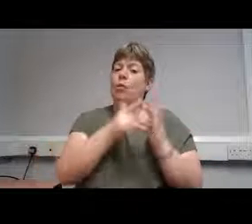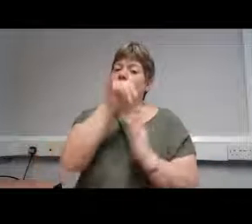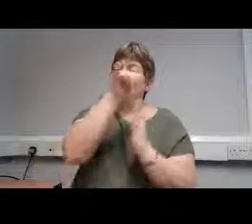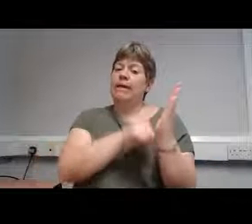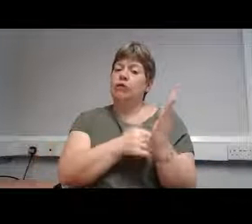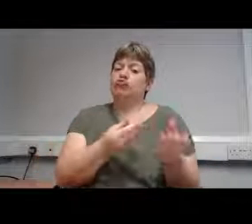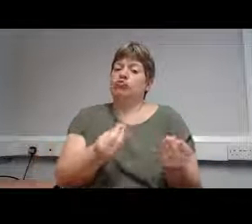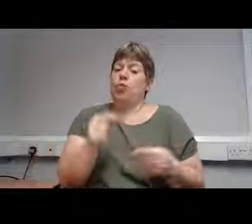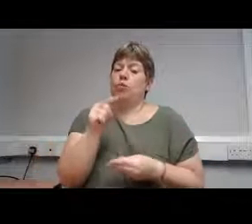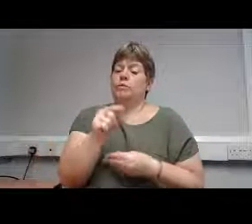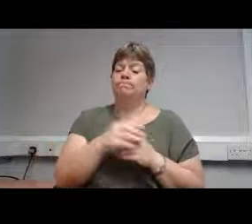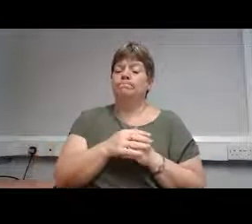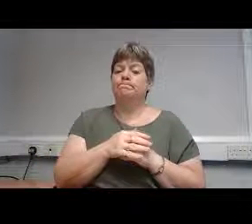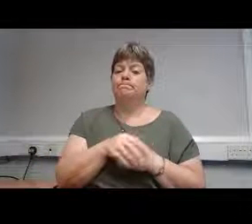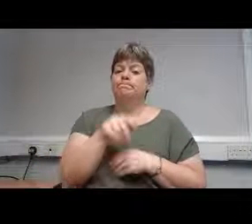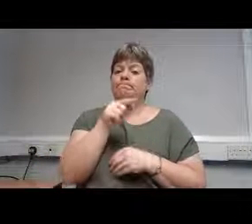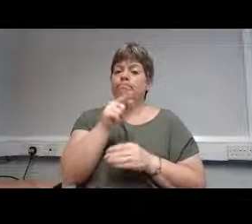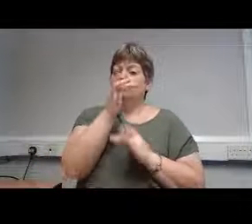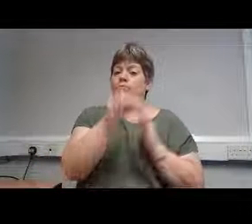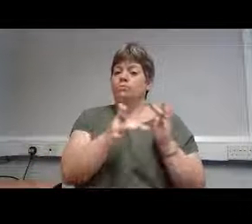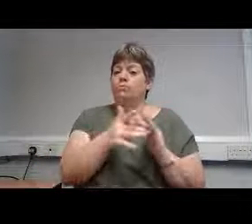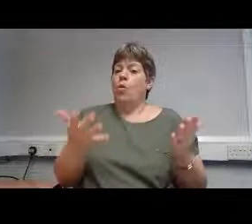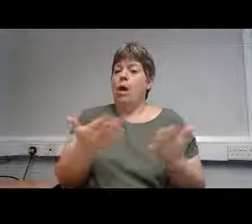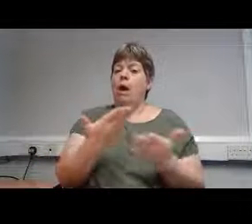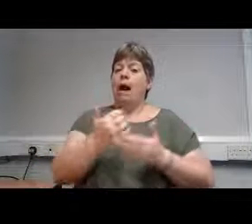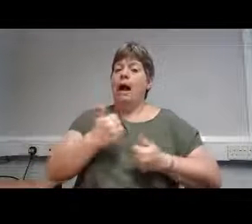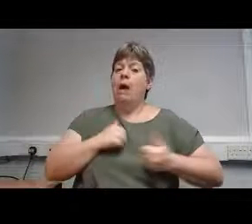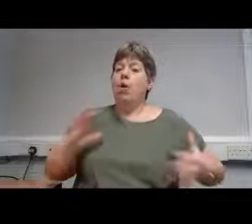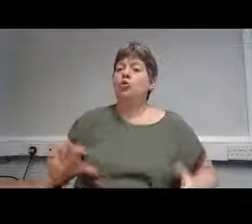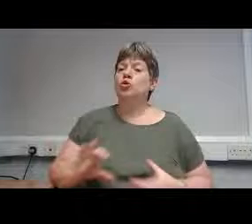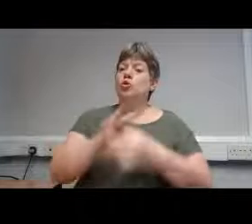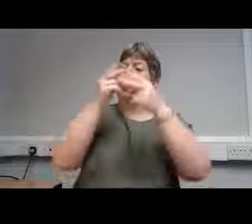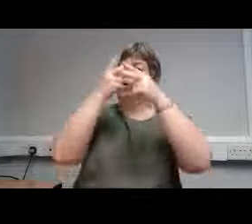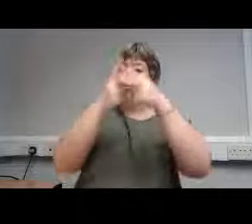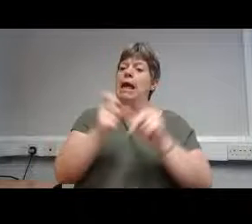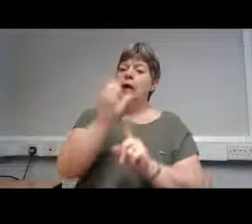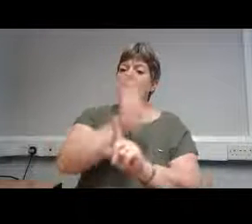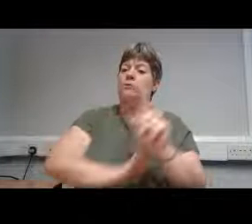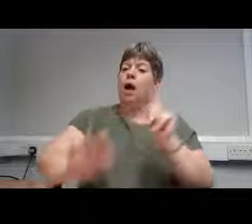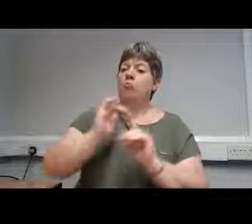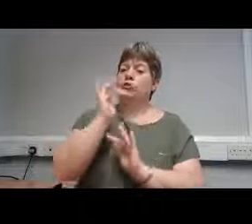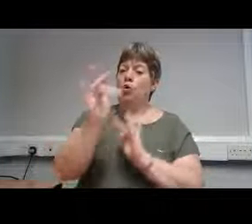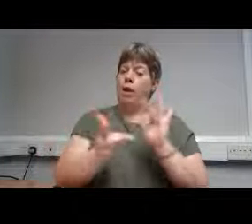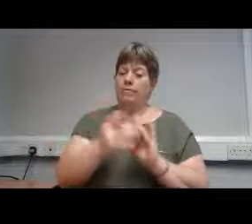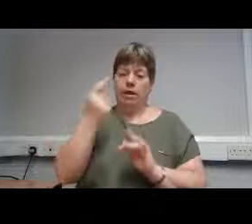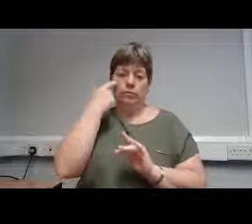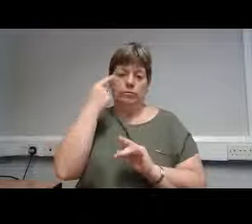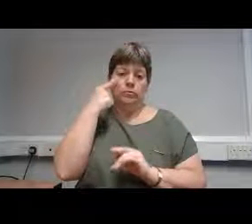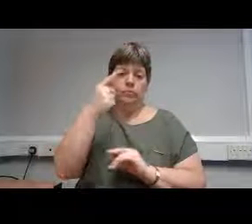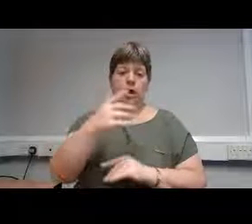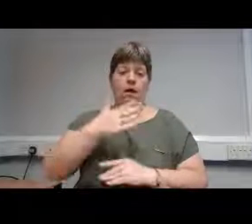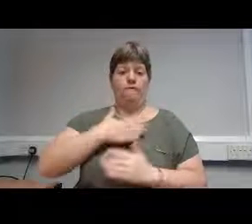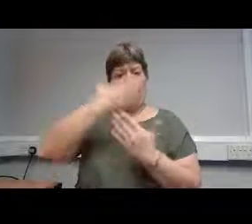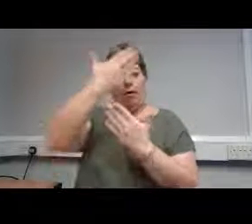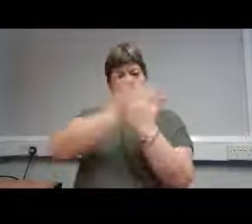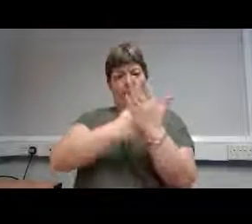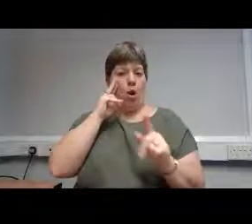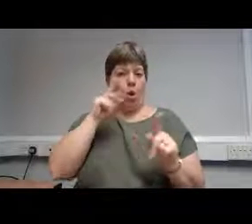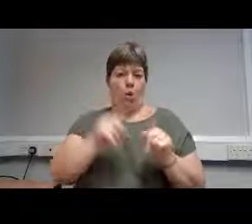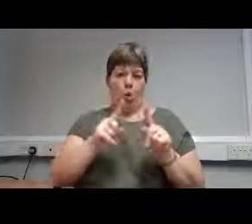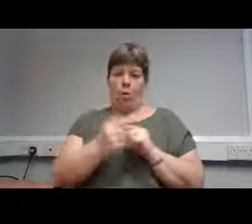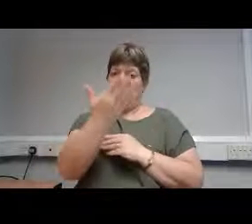resource. Now, these web pages are located on our Joined Up Care Derbyshire website. The front page looks as you can